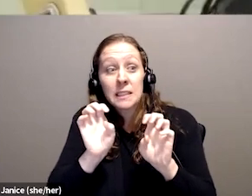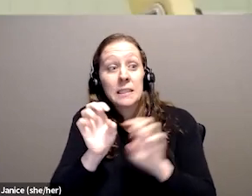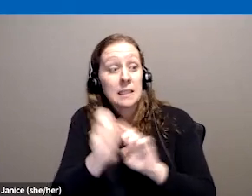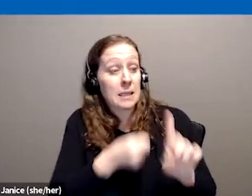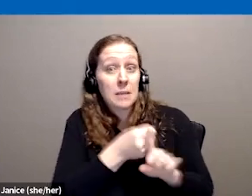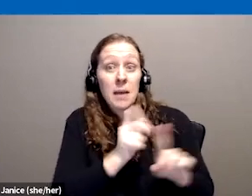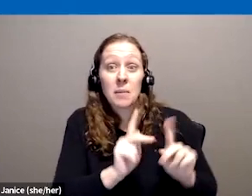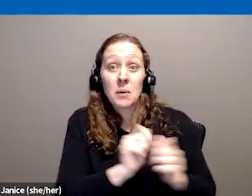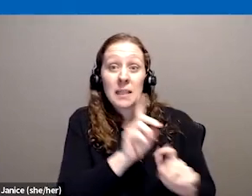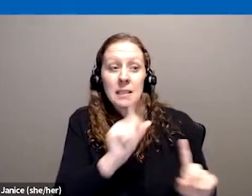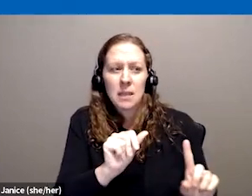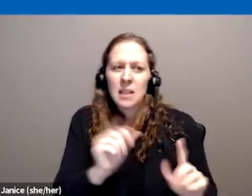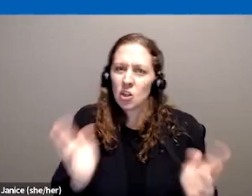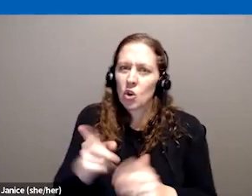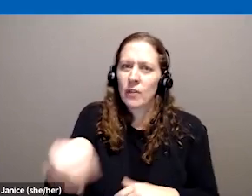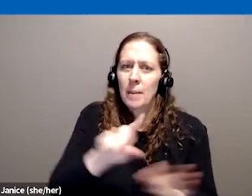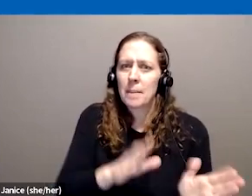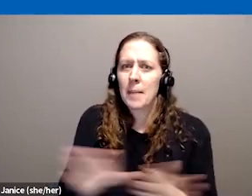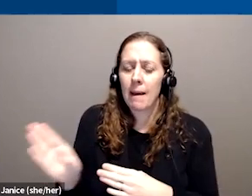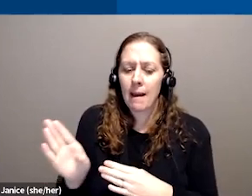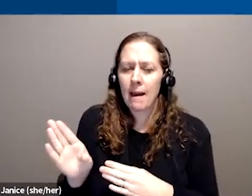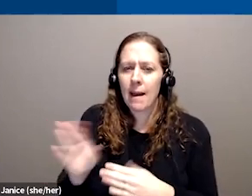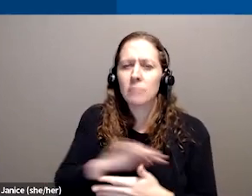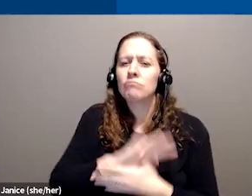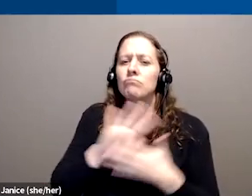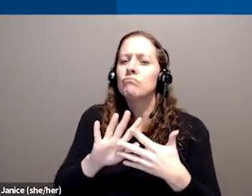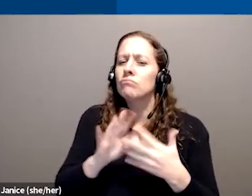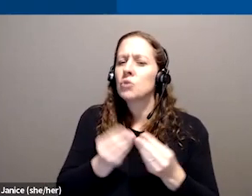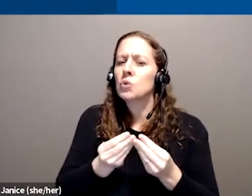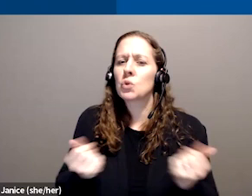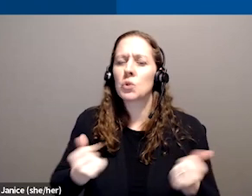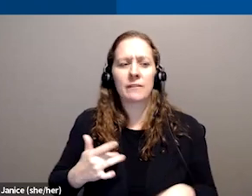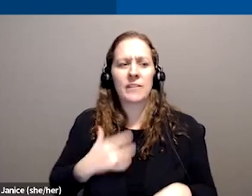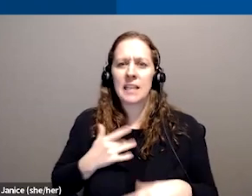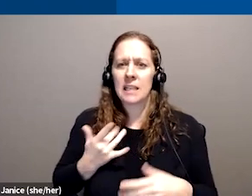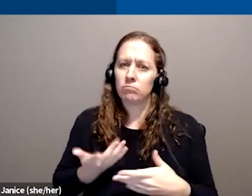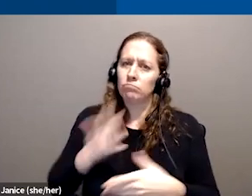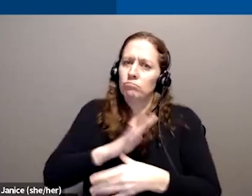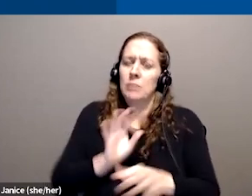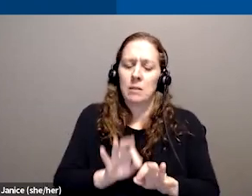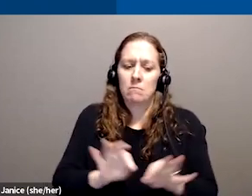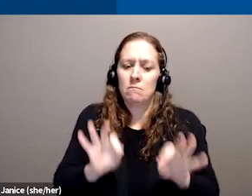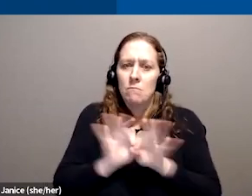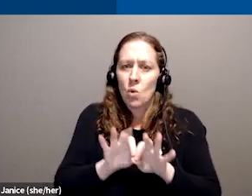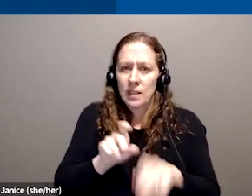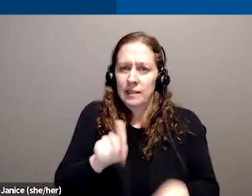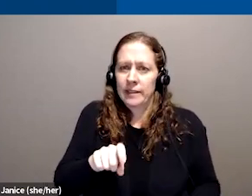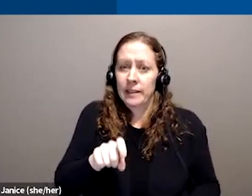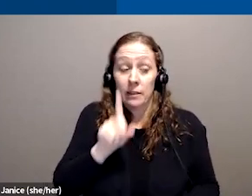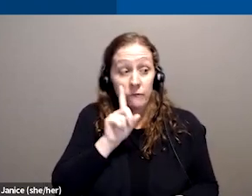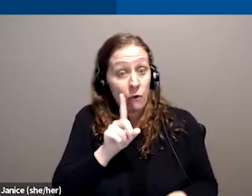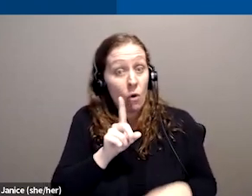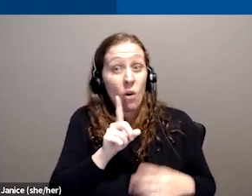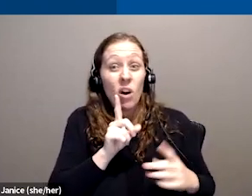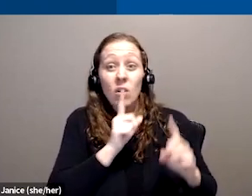disabilities. Which of these solutions do you think we need the most to ensure the success of young people with